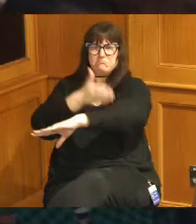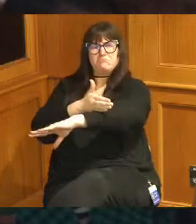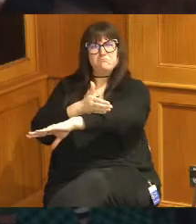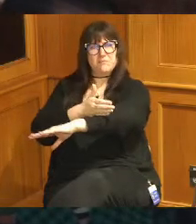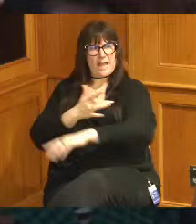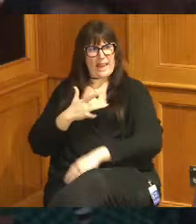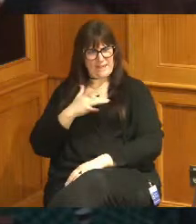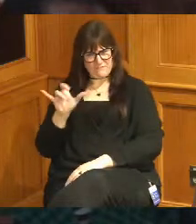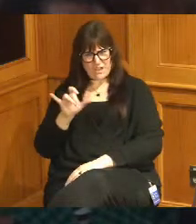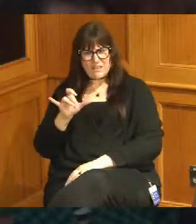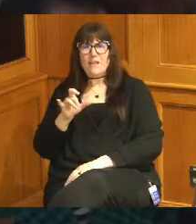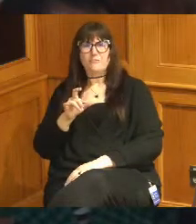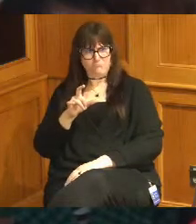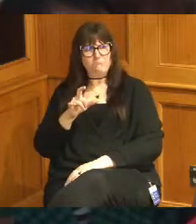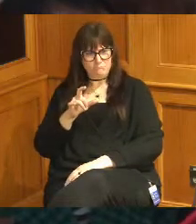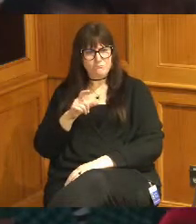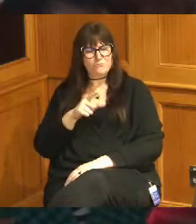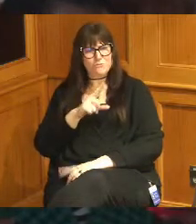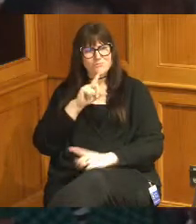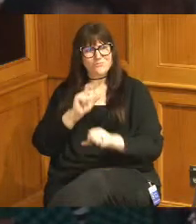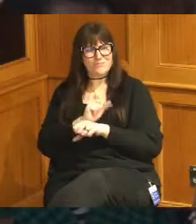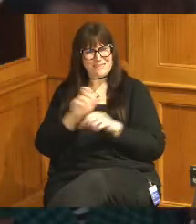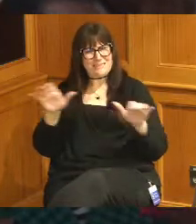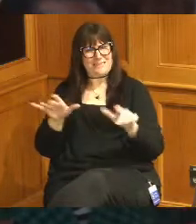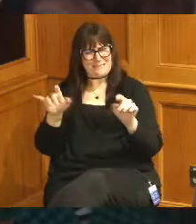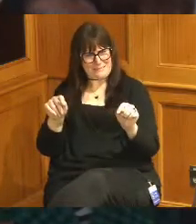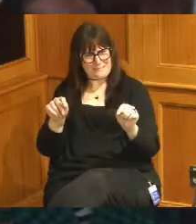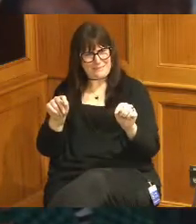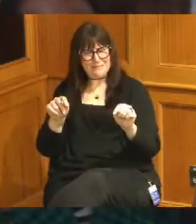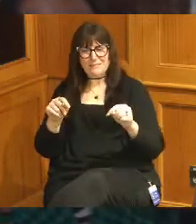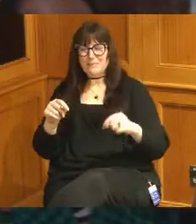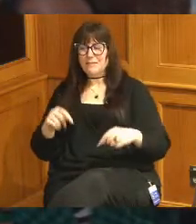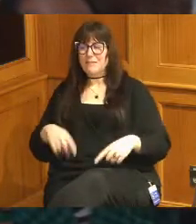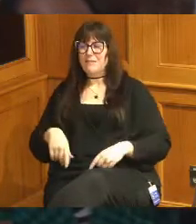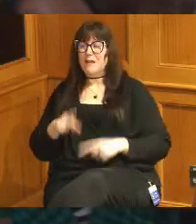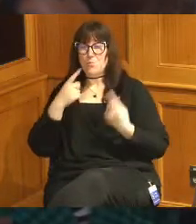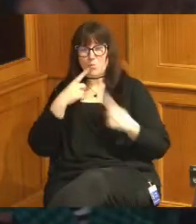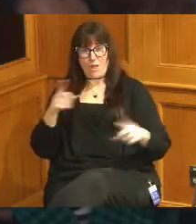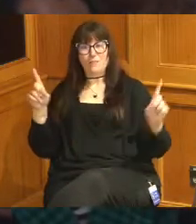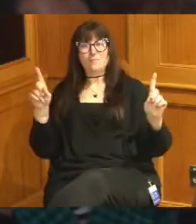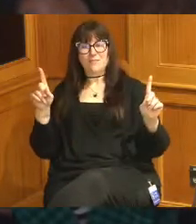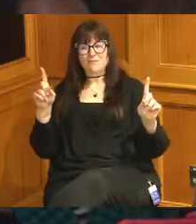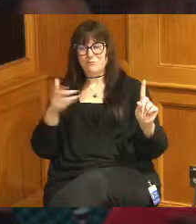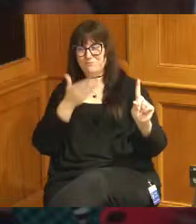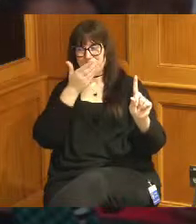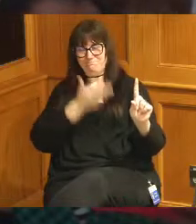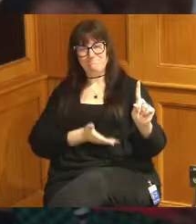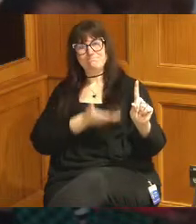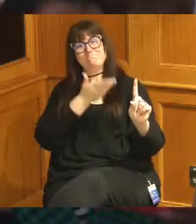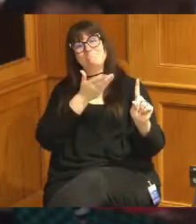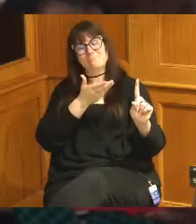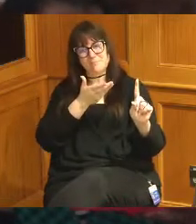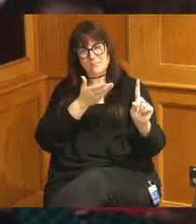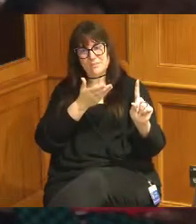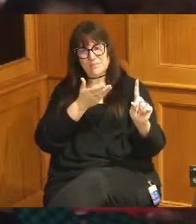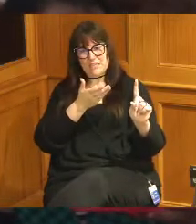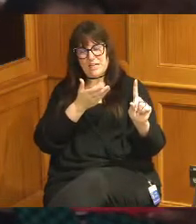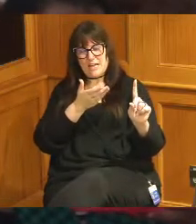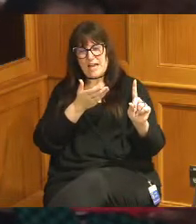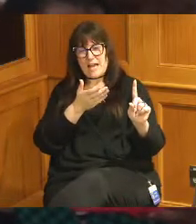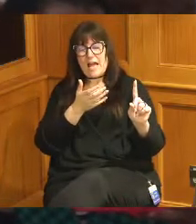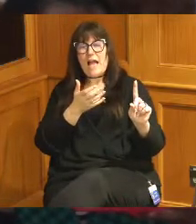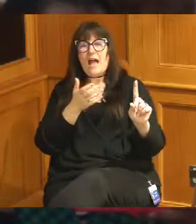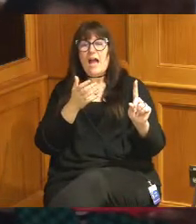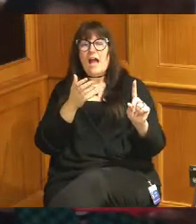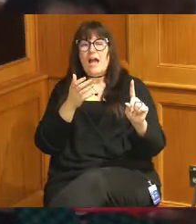that you have. I'm going to read the proclamation. Whereas Daryl Haley serves as the Chief Executive